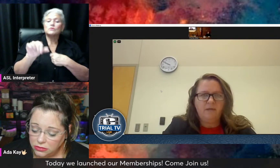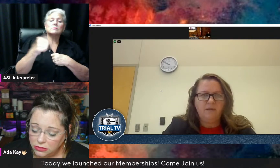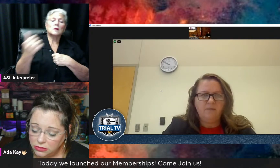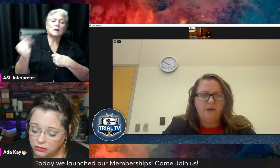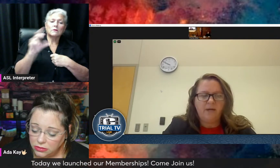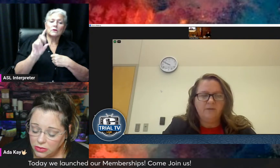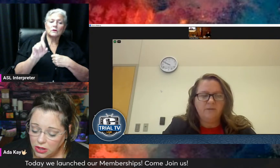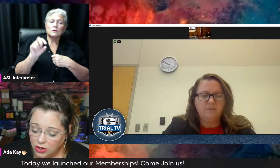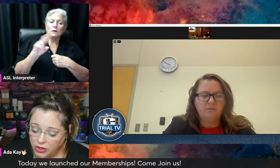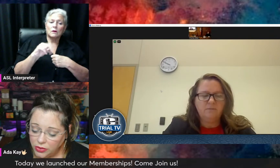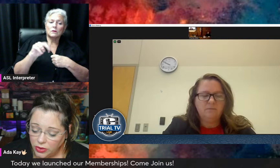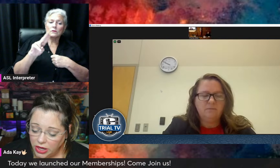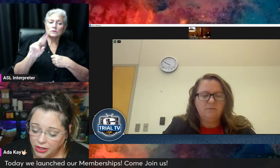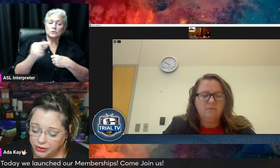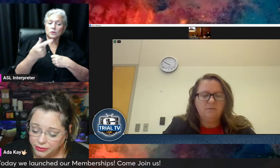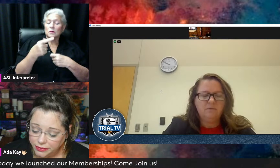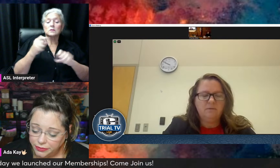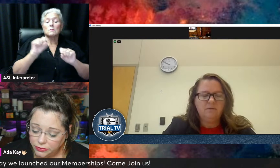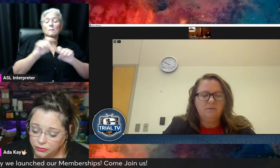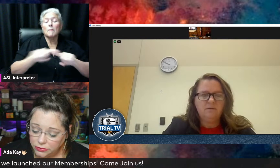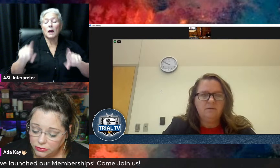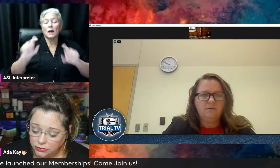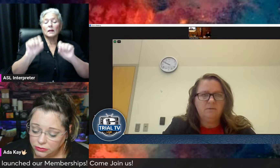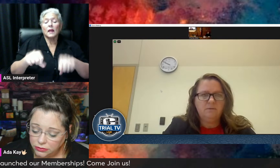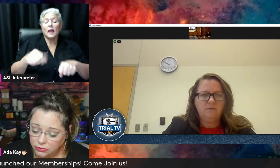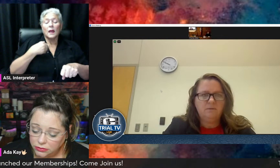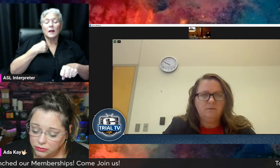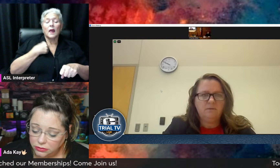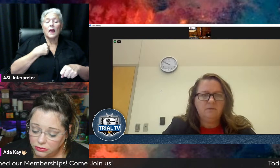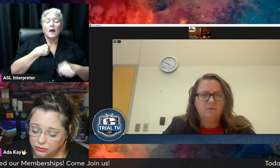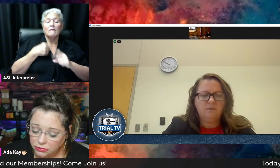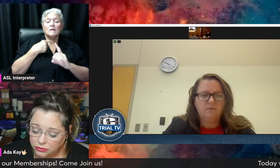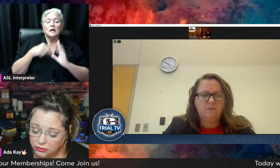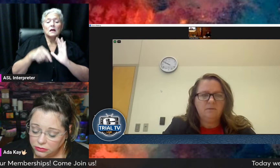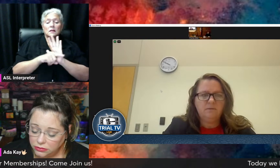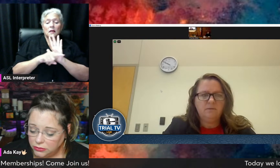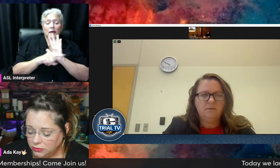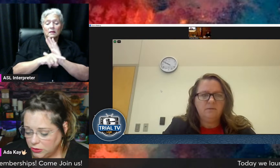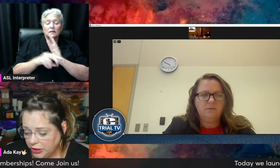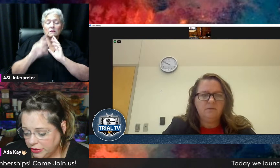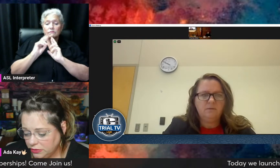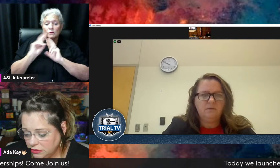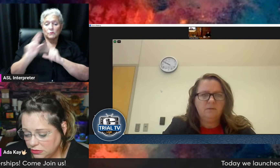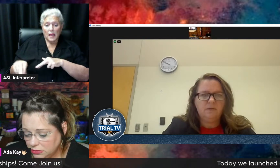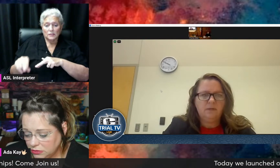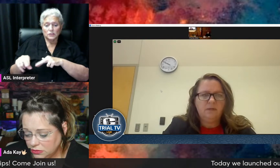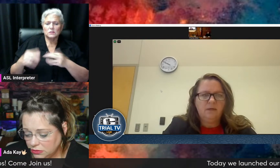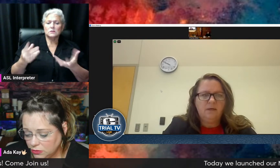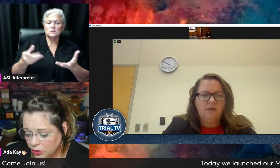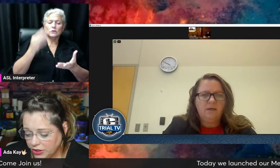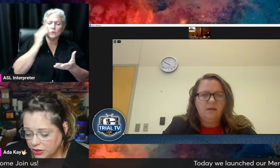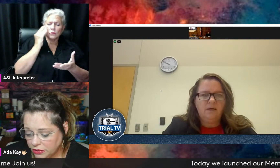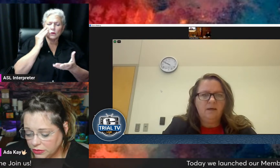they may have negative reaction. Okay. Do you know what kind of negative reactions?